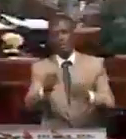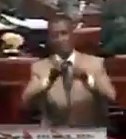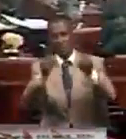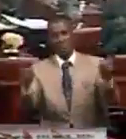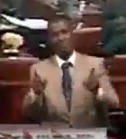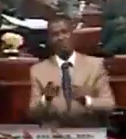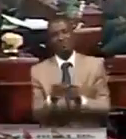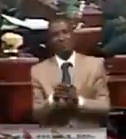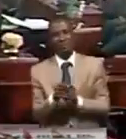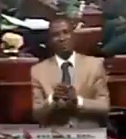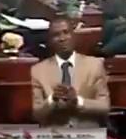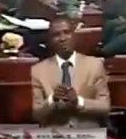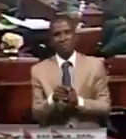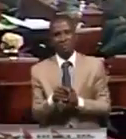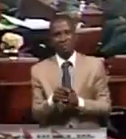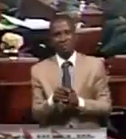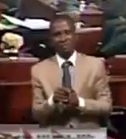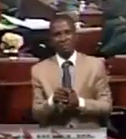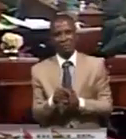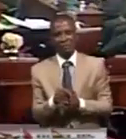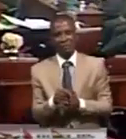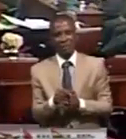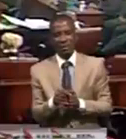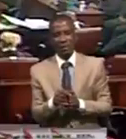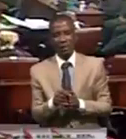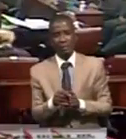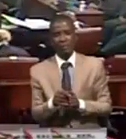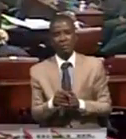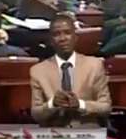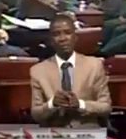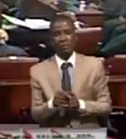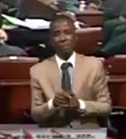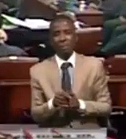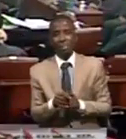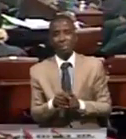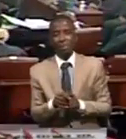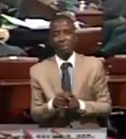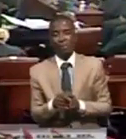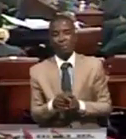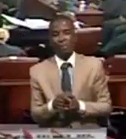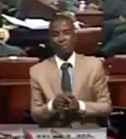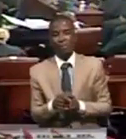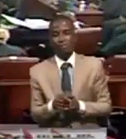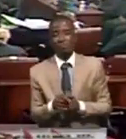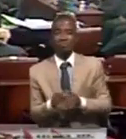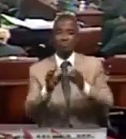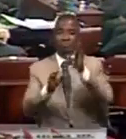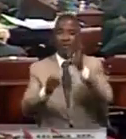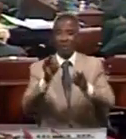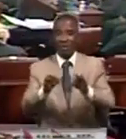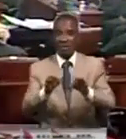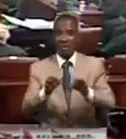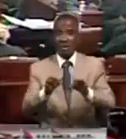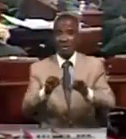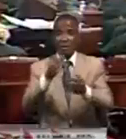under the normal civil procedure, if the